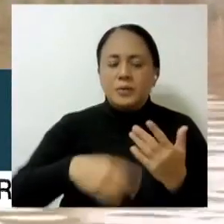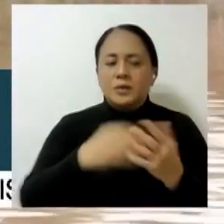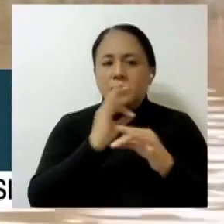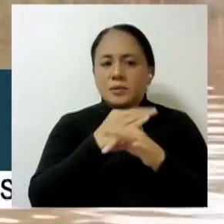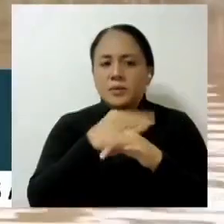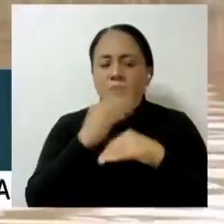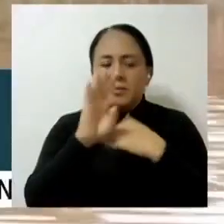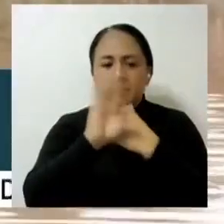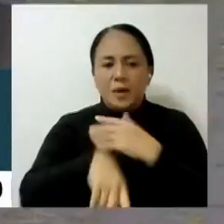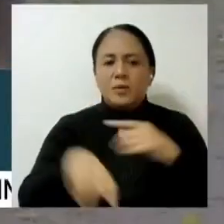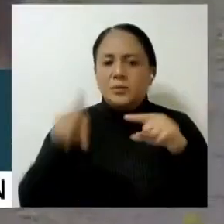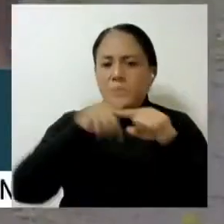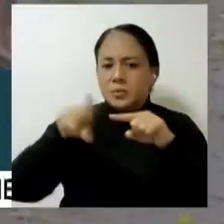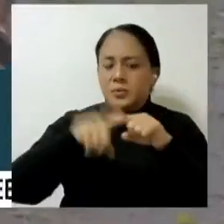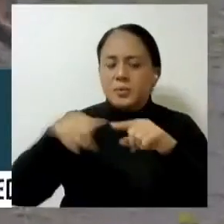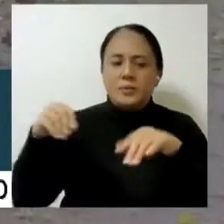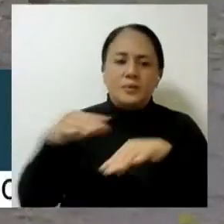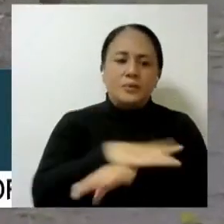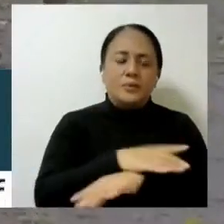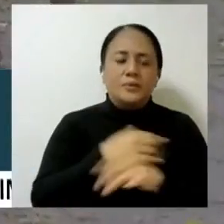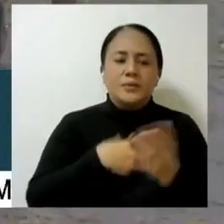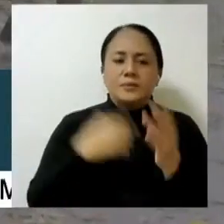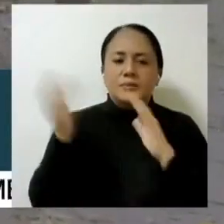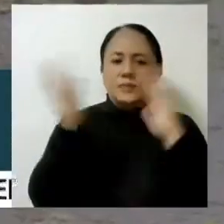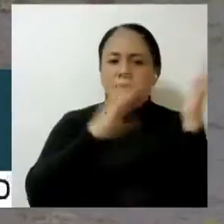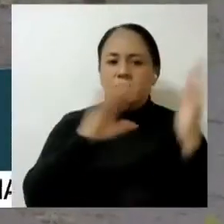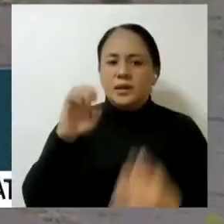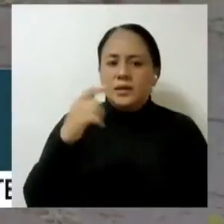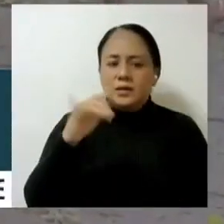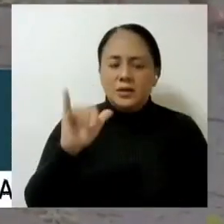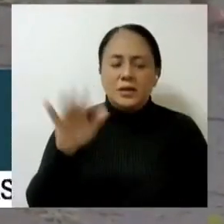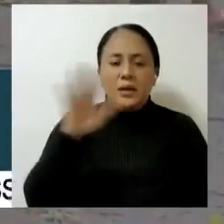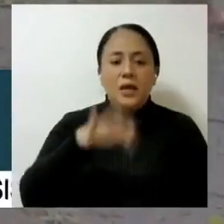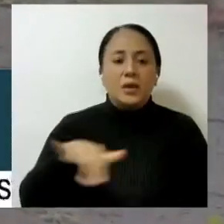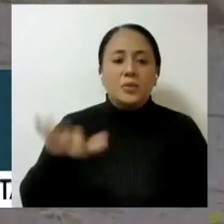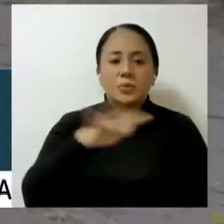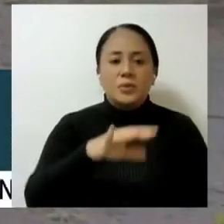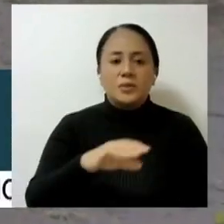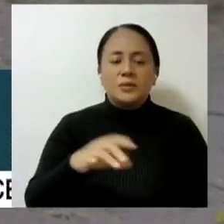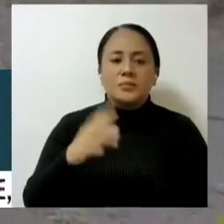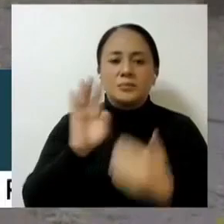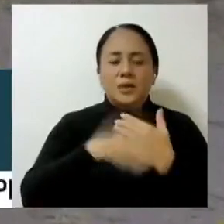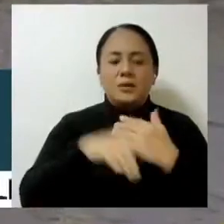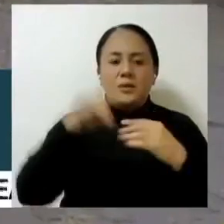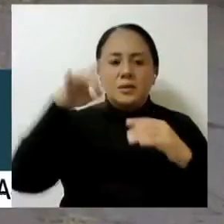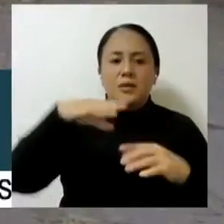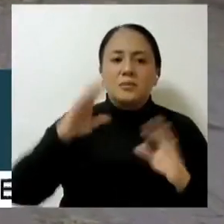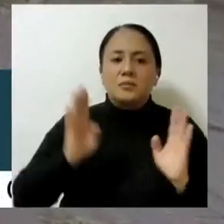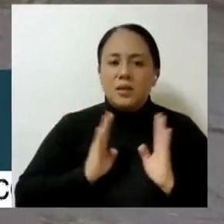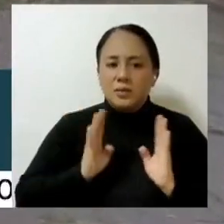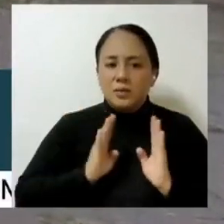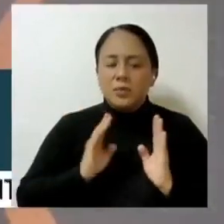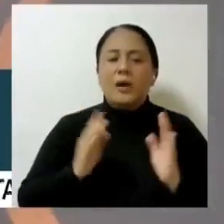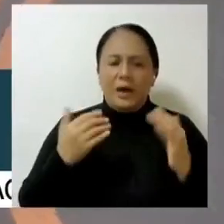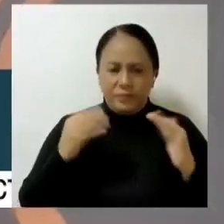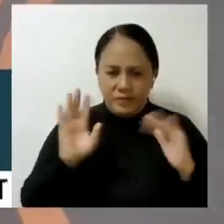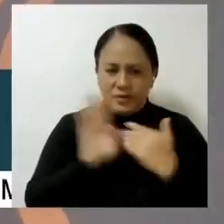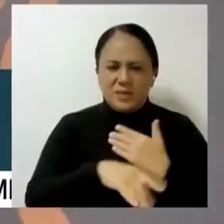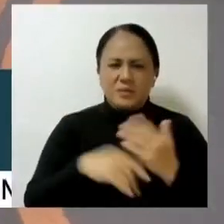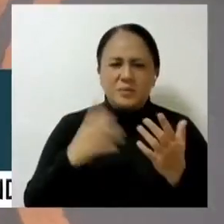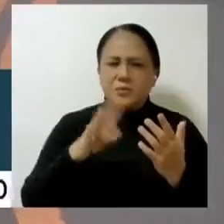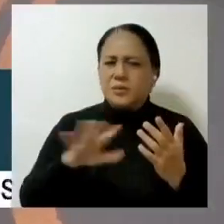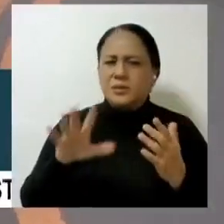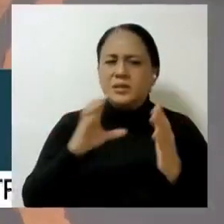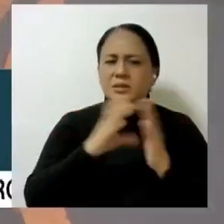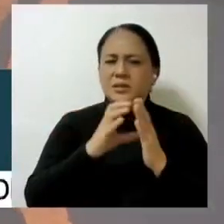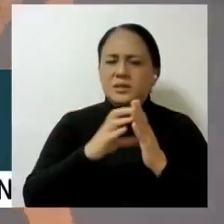by Typhoon Egay. Among the areas that were energized is Baguio, which suffered a near citywide blackout at the